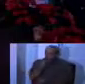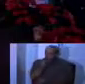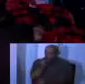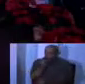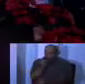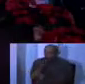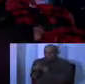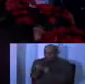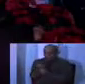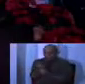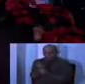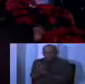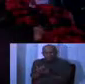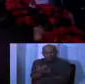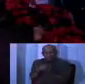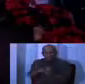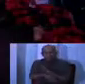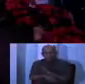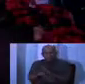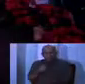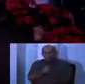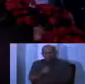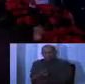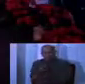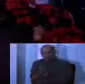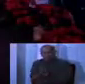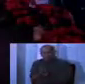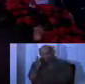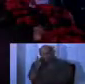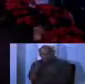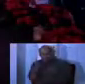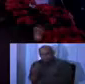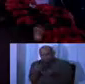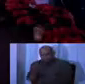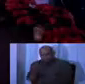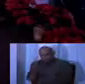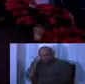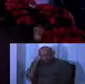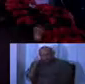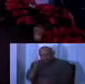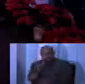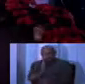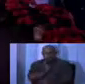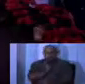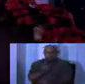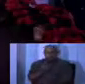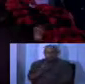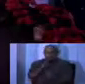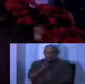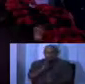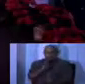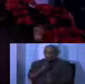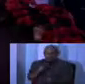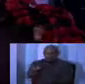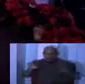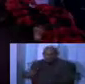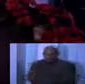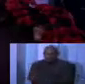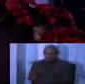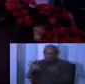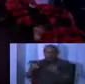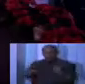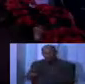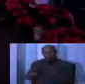years of recession. As we have witnessed that there is an opportunity for us in there to really put into practice that which